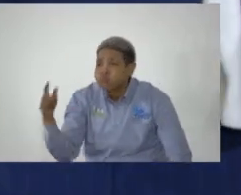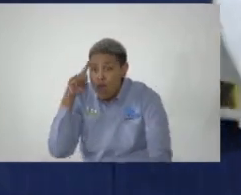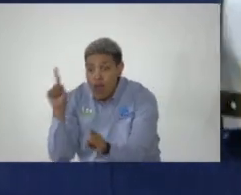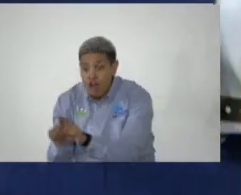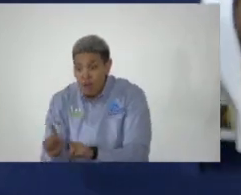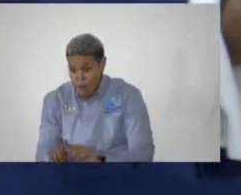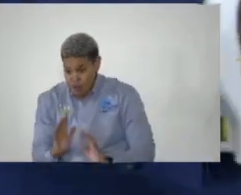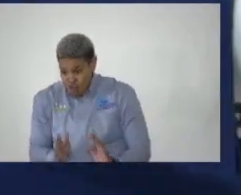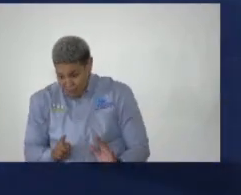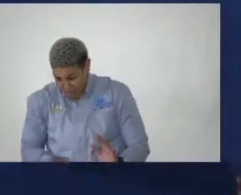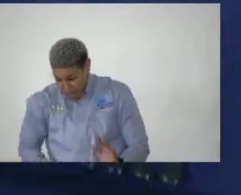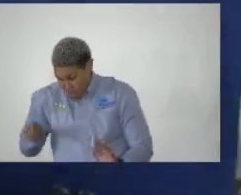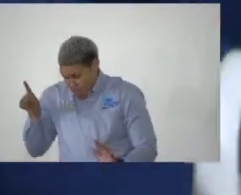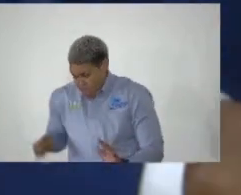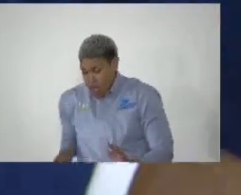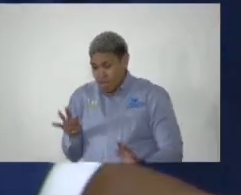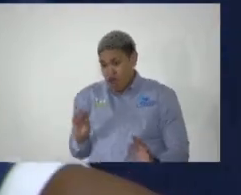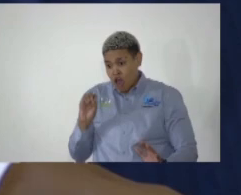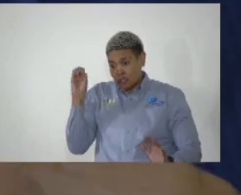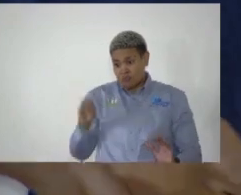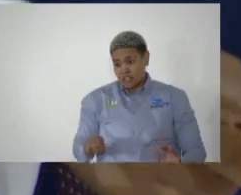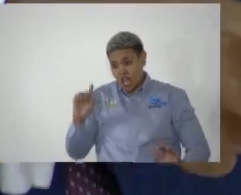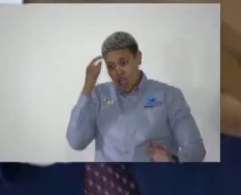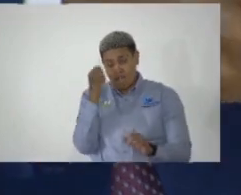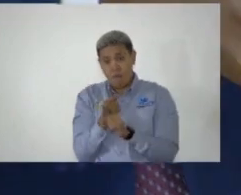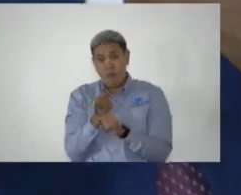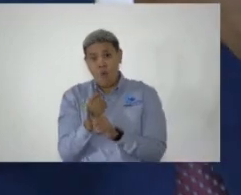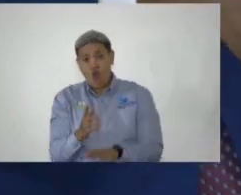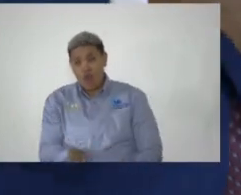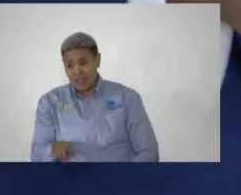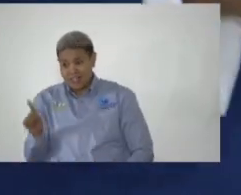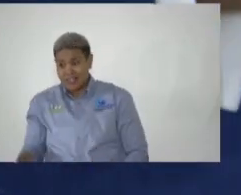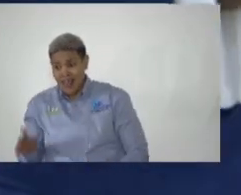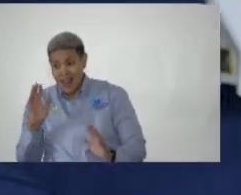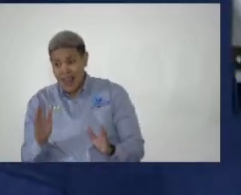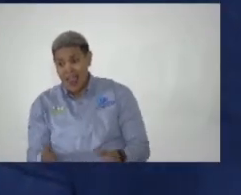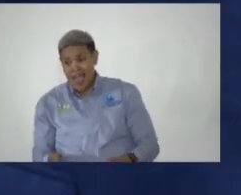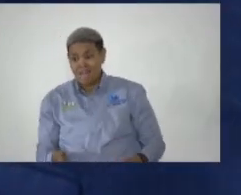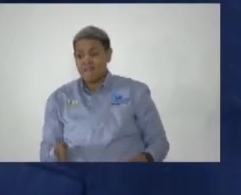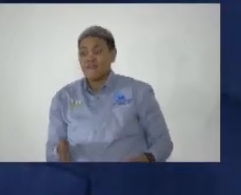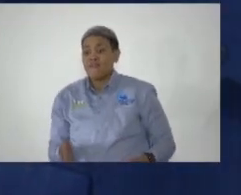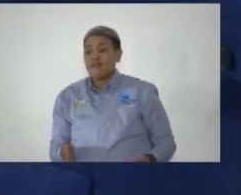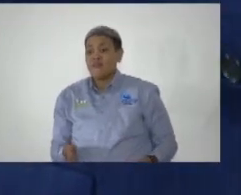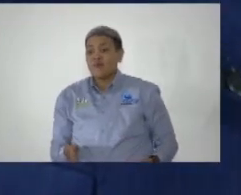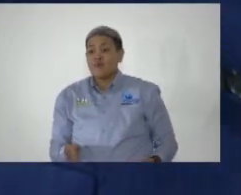the remaining 40% of the public sector, Madam Speaker, we had